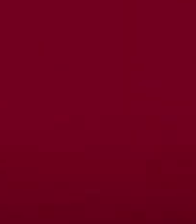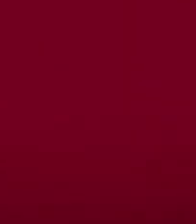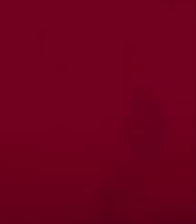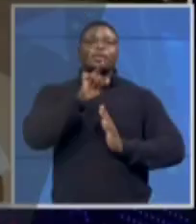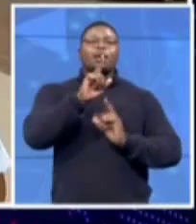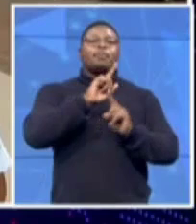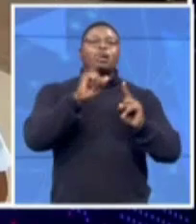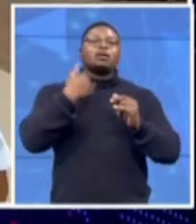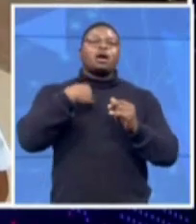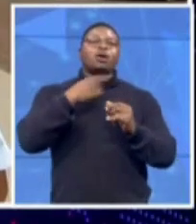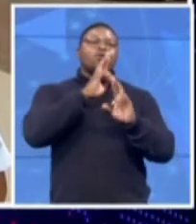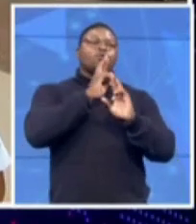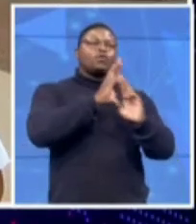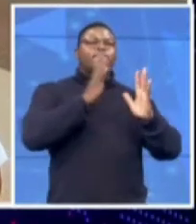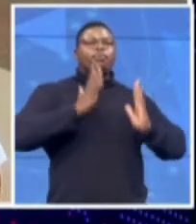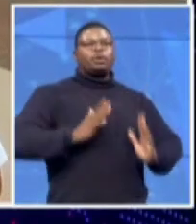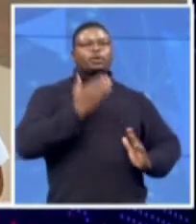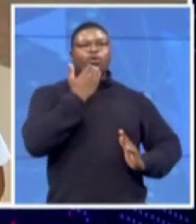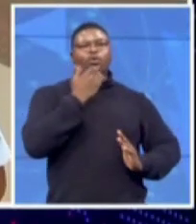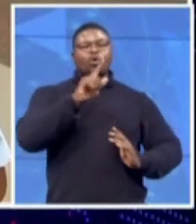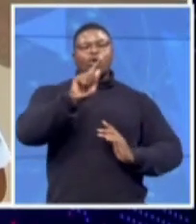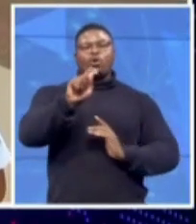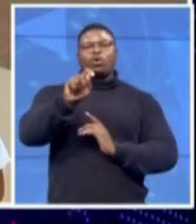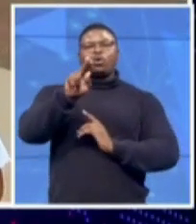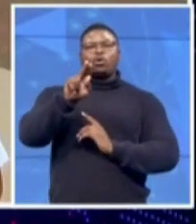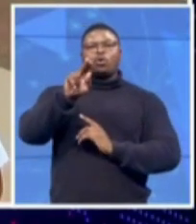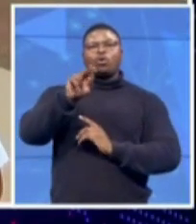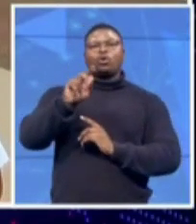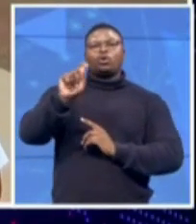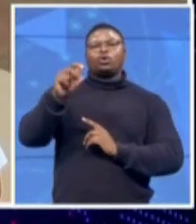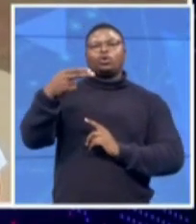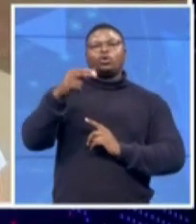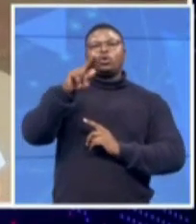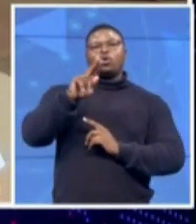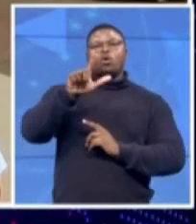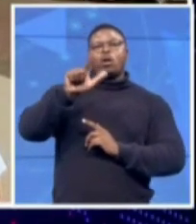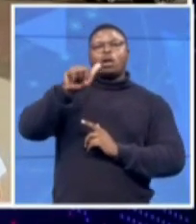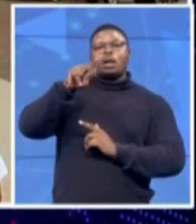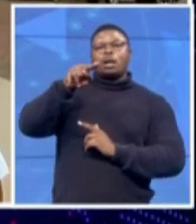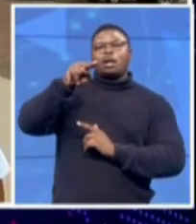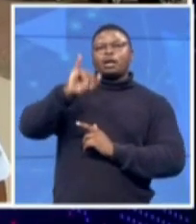Msimang. Thulani, a very good morning to you. What's happening where you are?